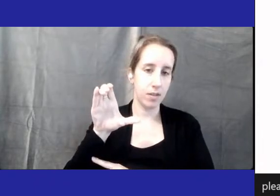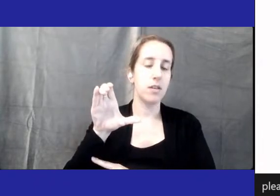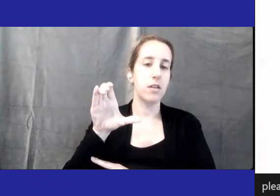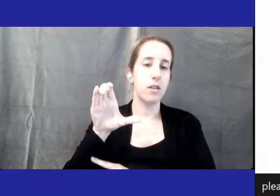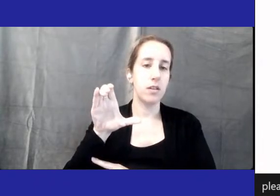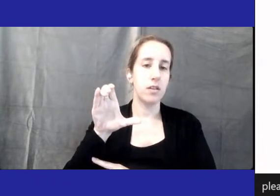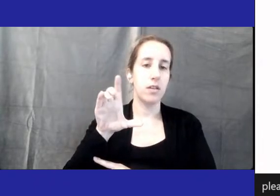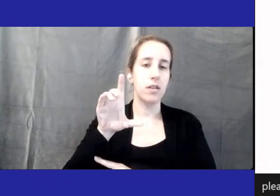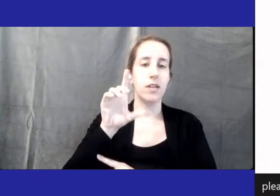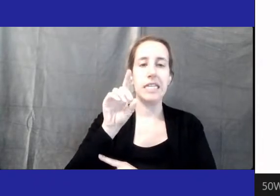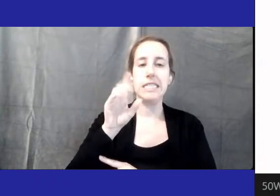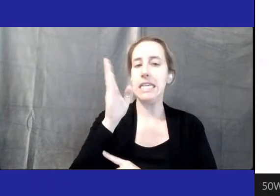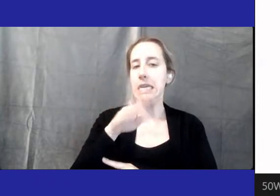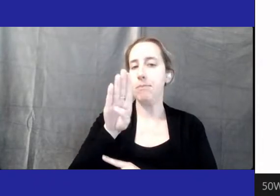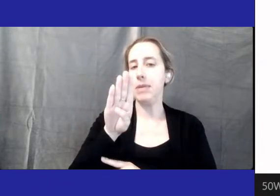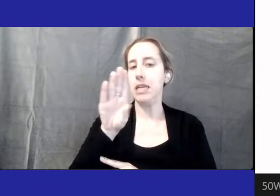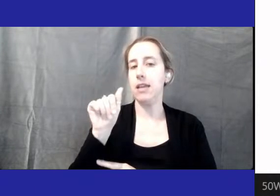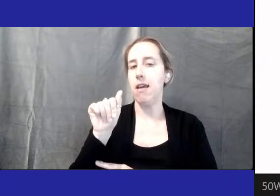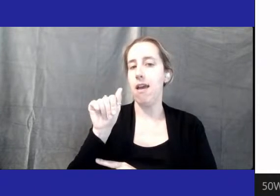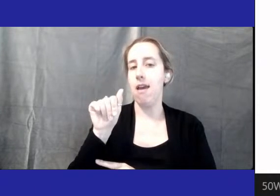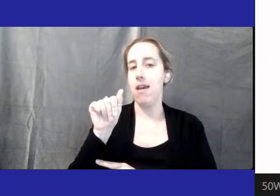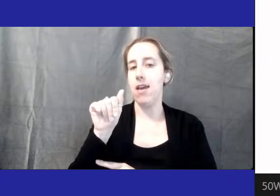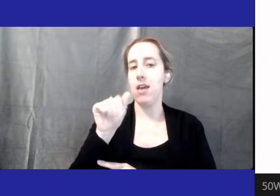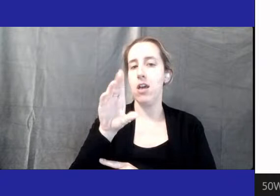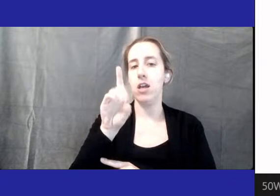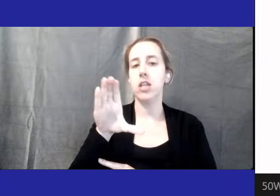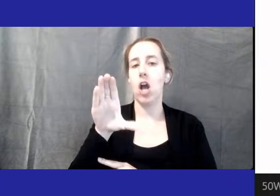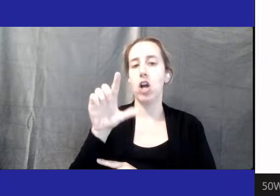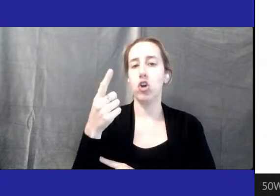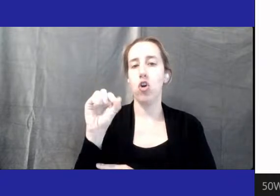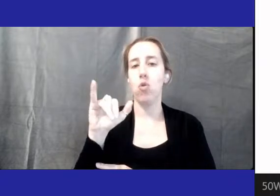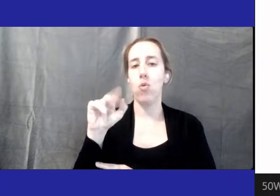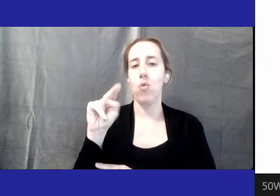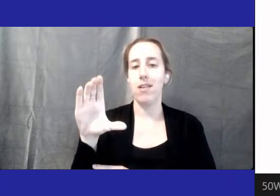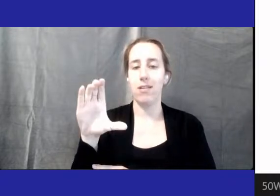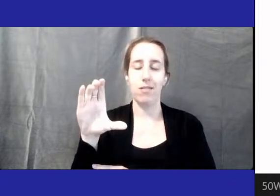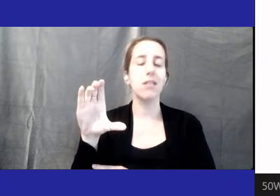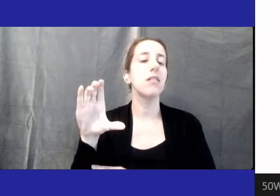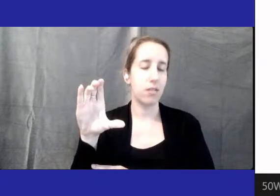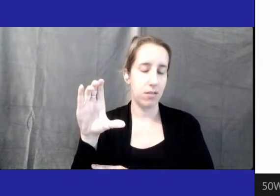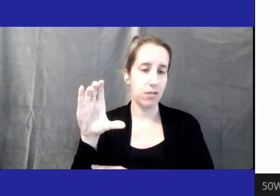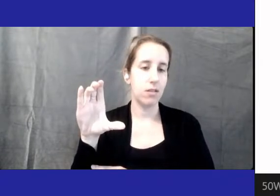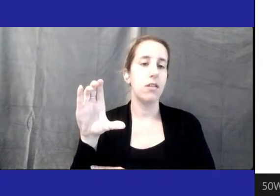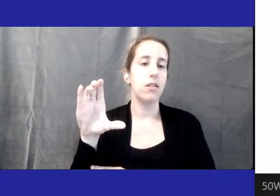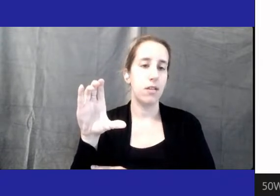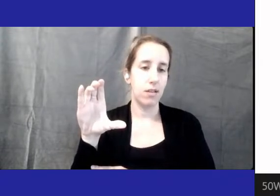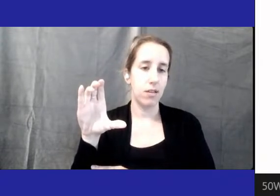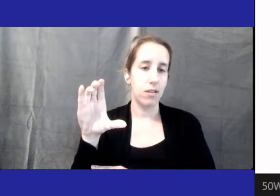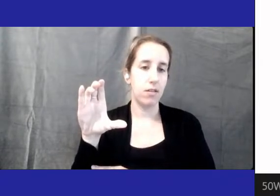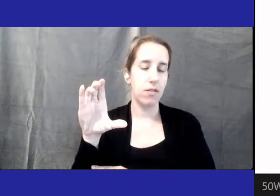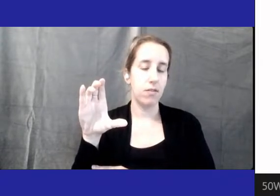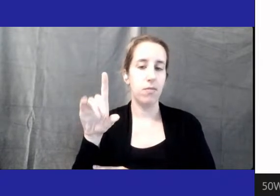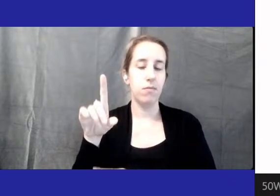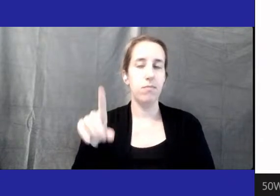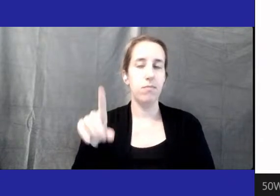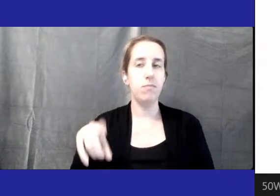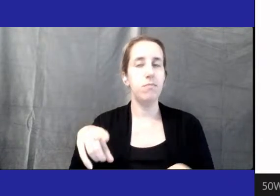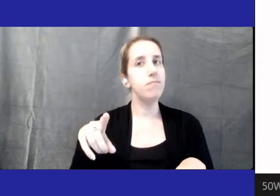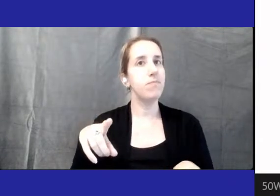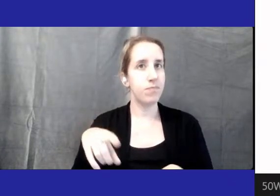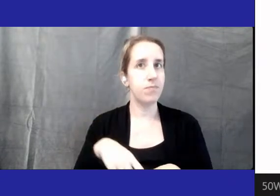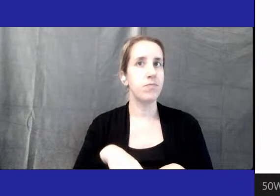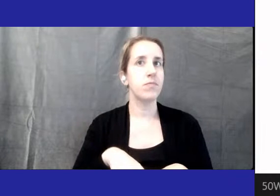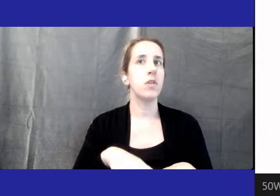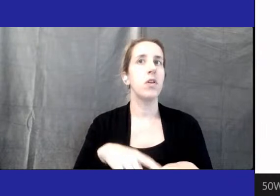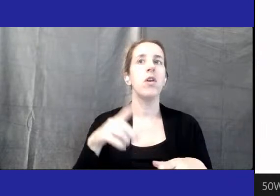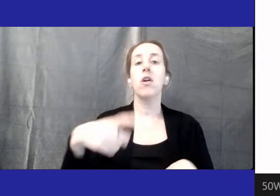DBA DoGo, Inc., also known as DocGo, for time-sensitive and short-term clinical and support